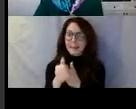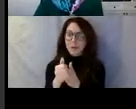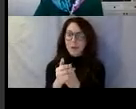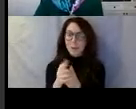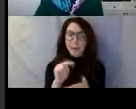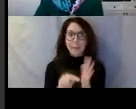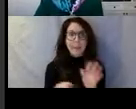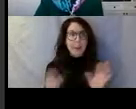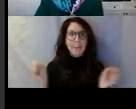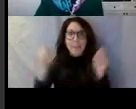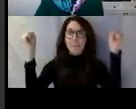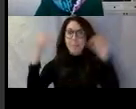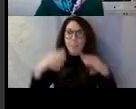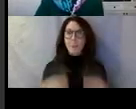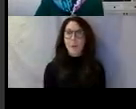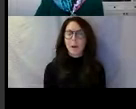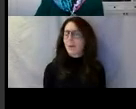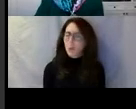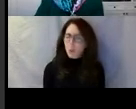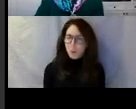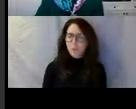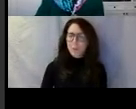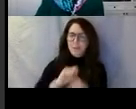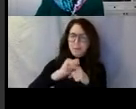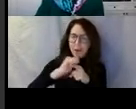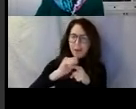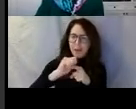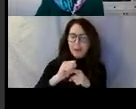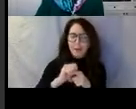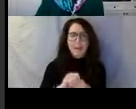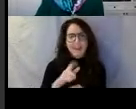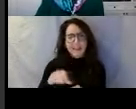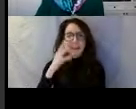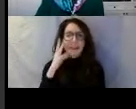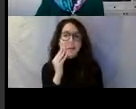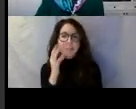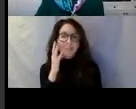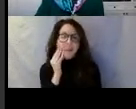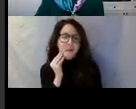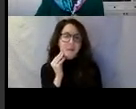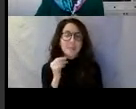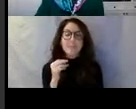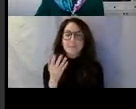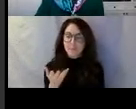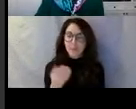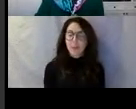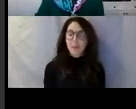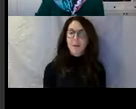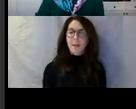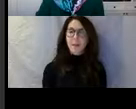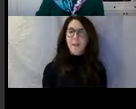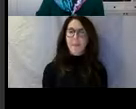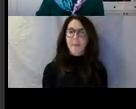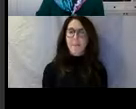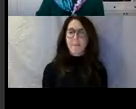appear out of the sky. Leadership requires training and experience, essentially. And so for in terms of where